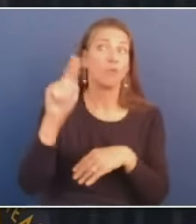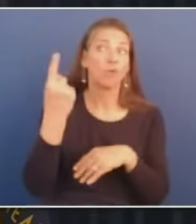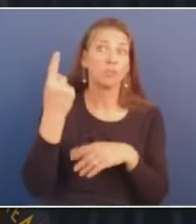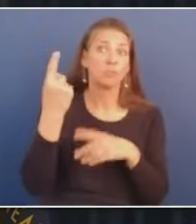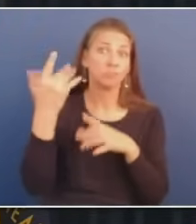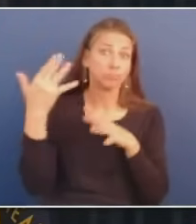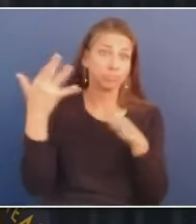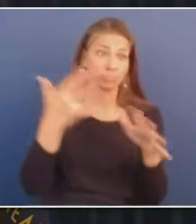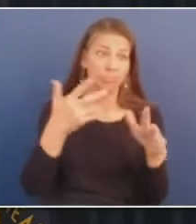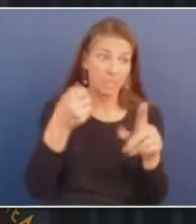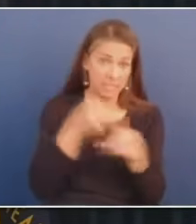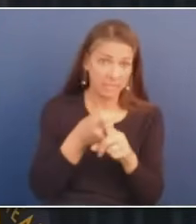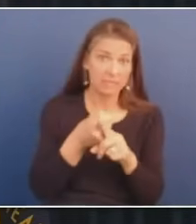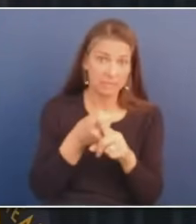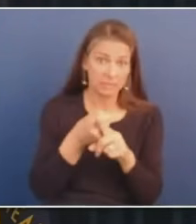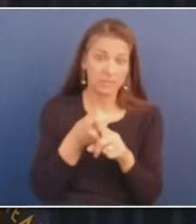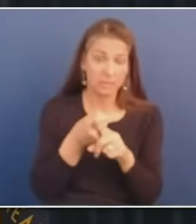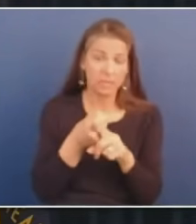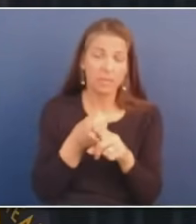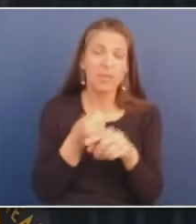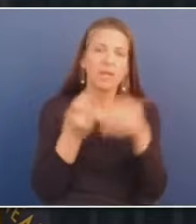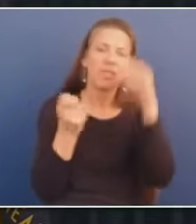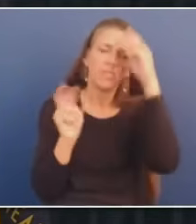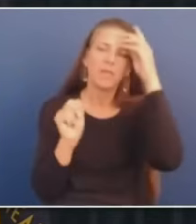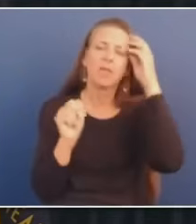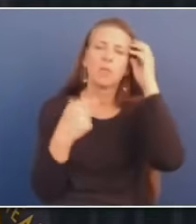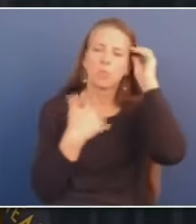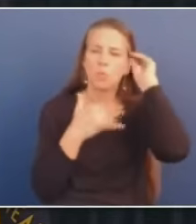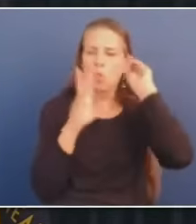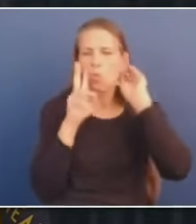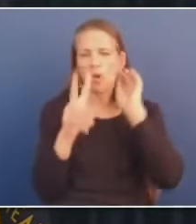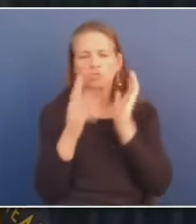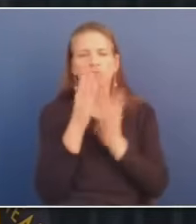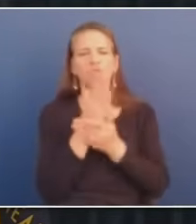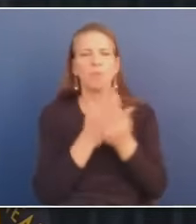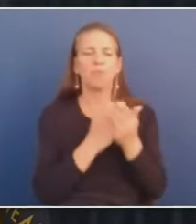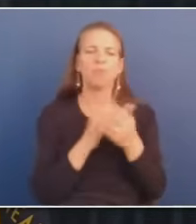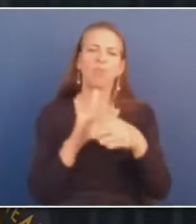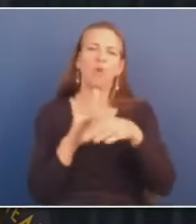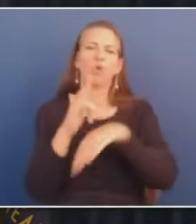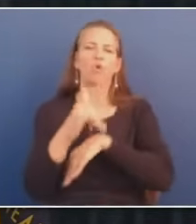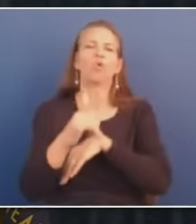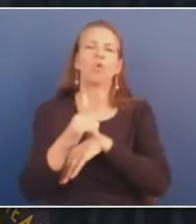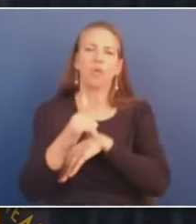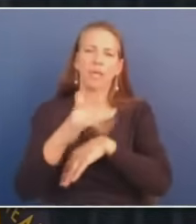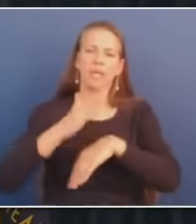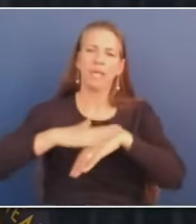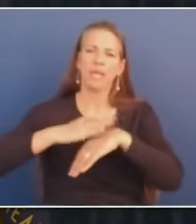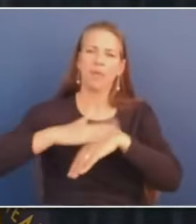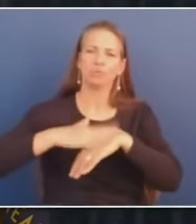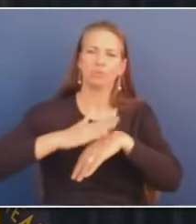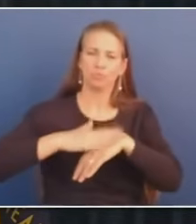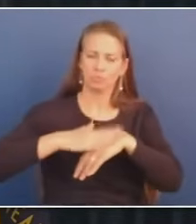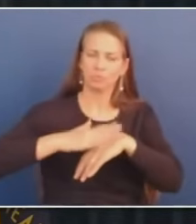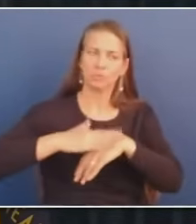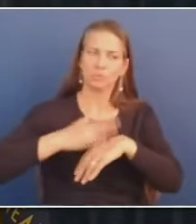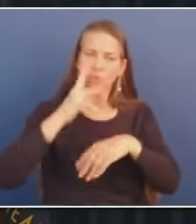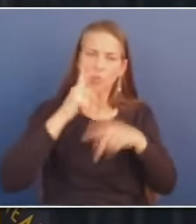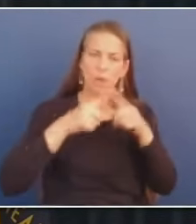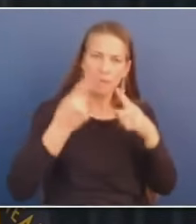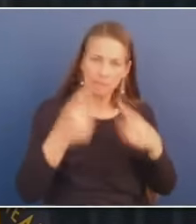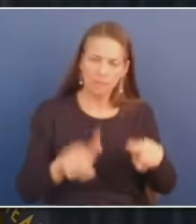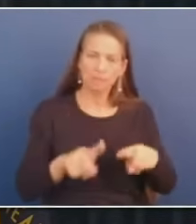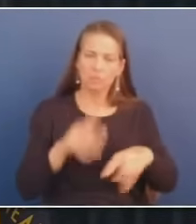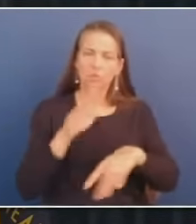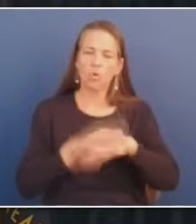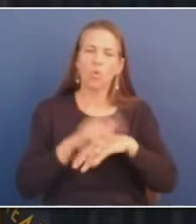comes through. And then we'll be watching some of the early indications that we see what happens on our